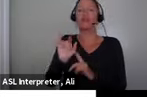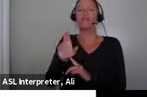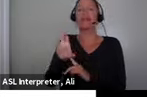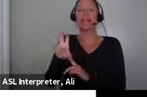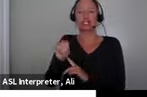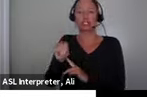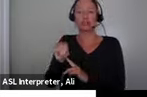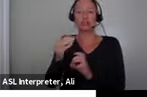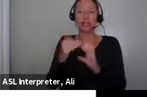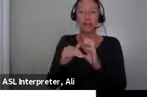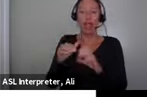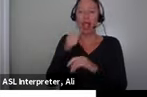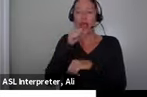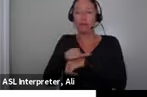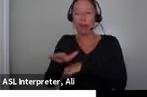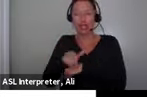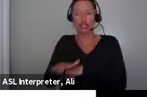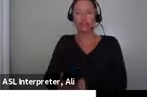Thank you, Chris.